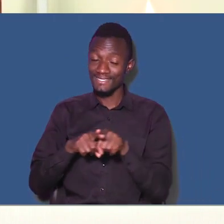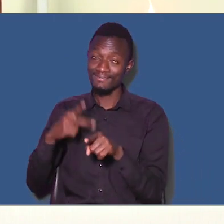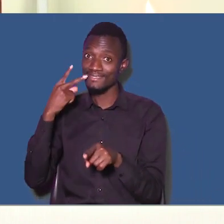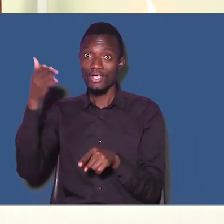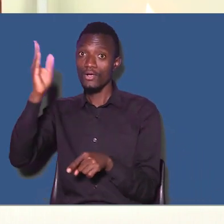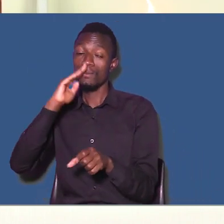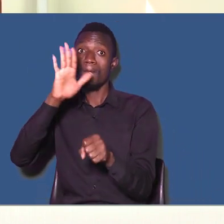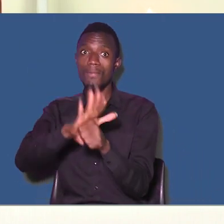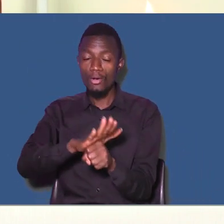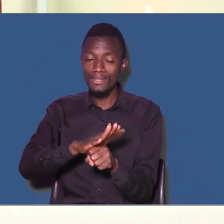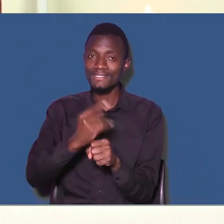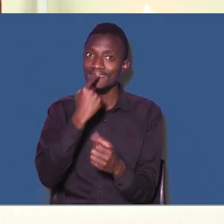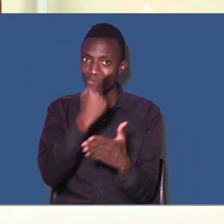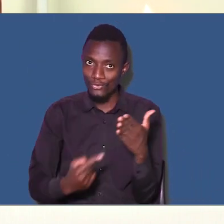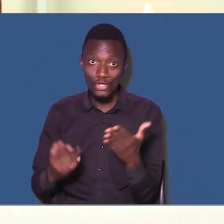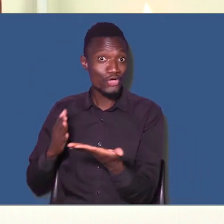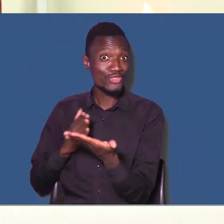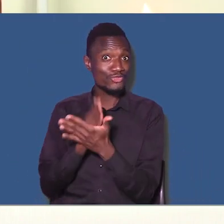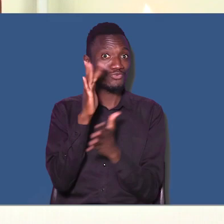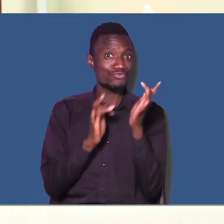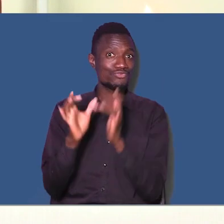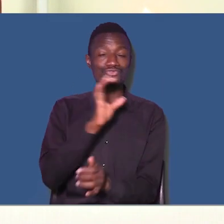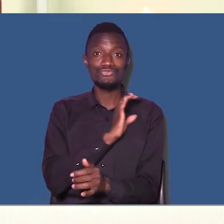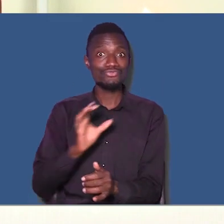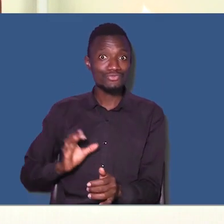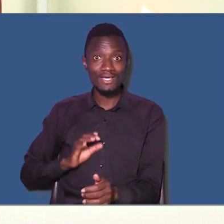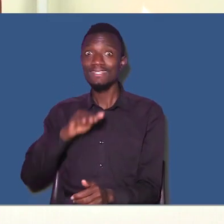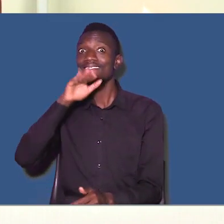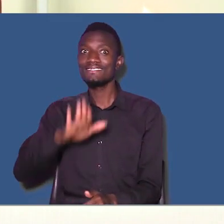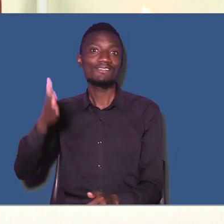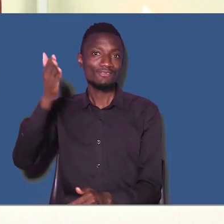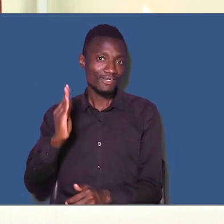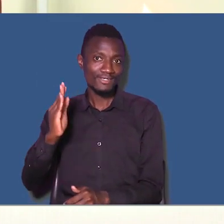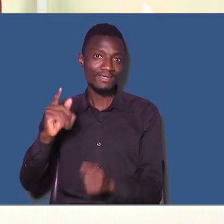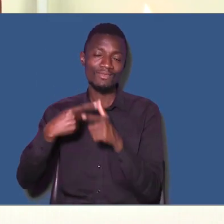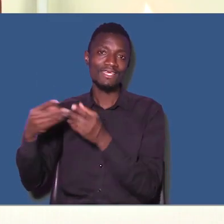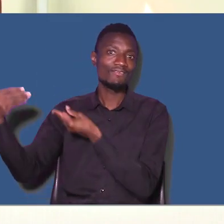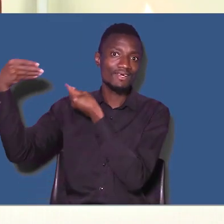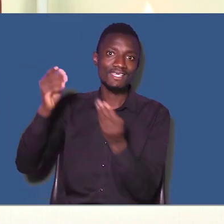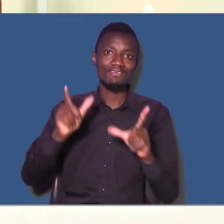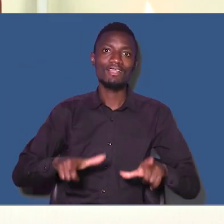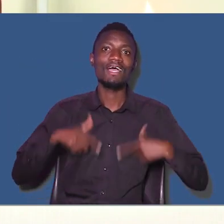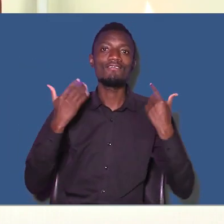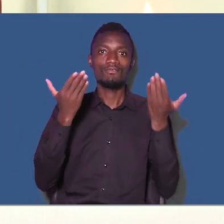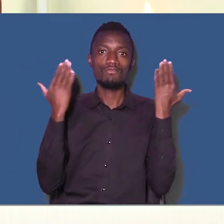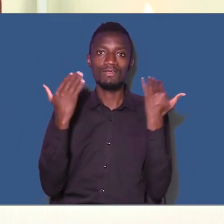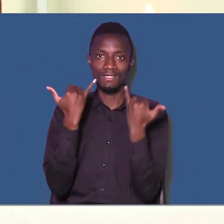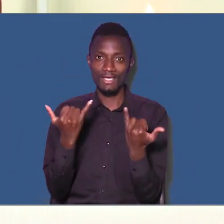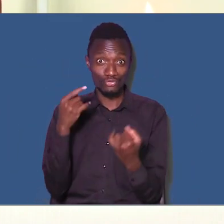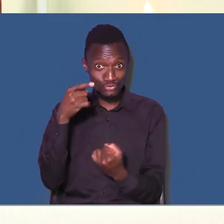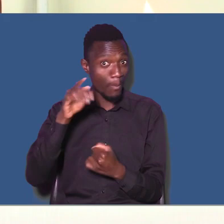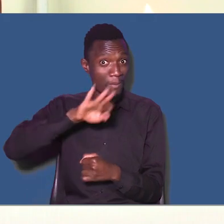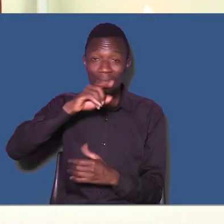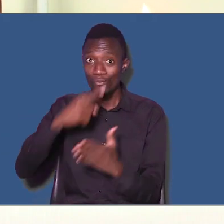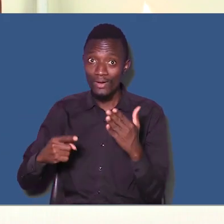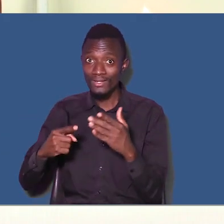eternal life through his Son. And that is for you and for me to believe. Do